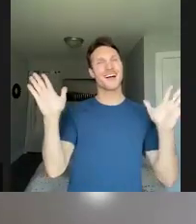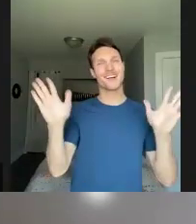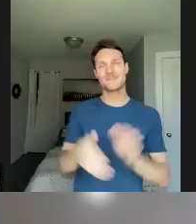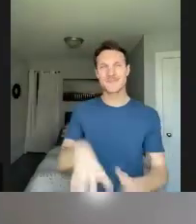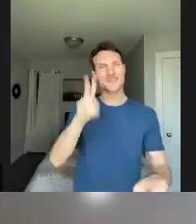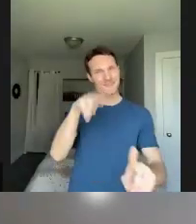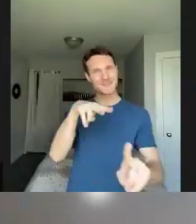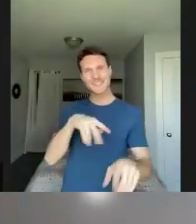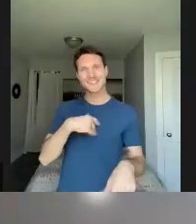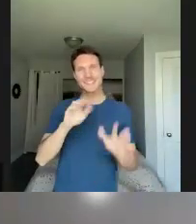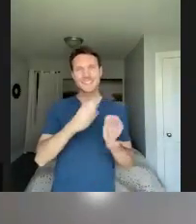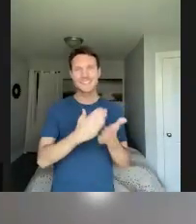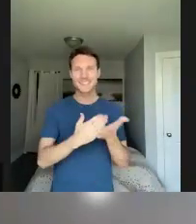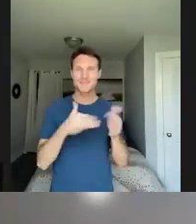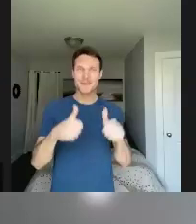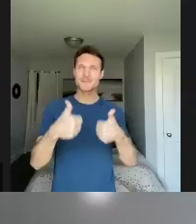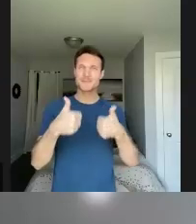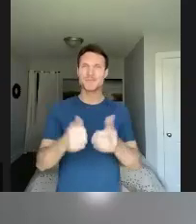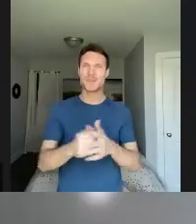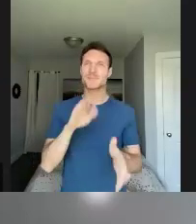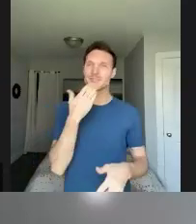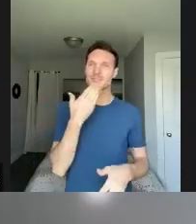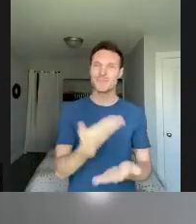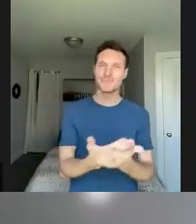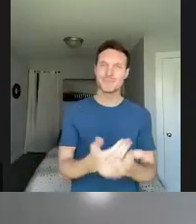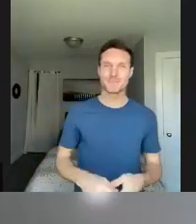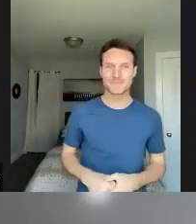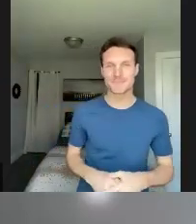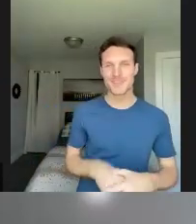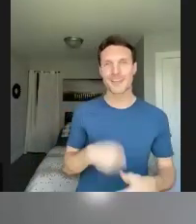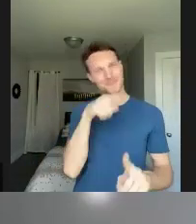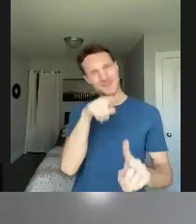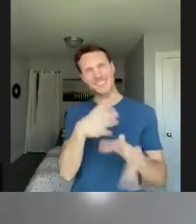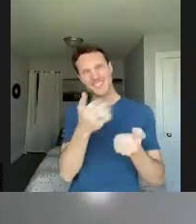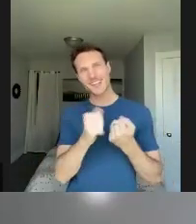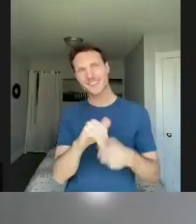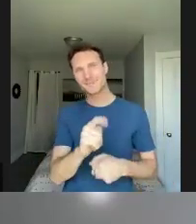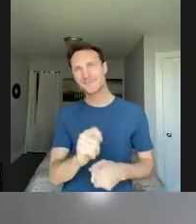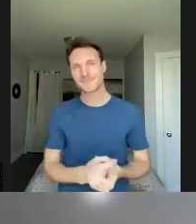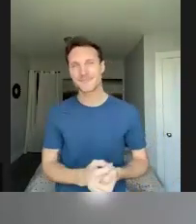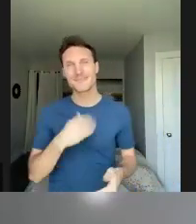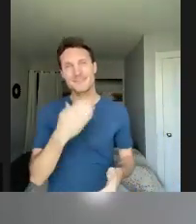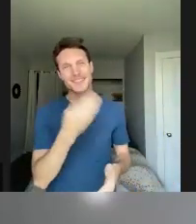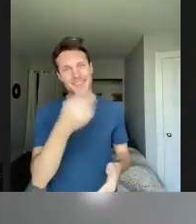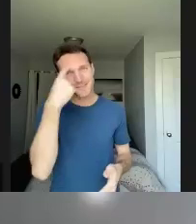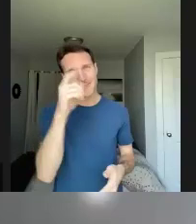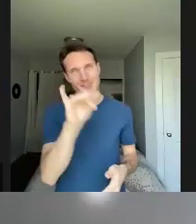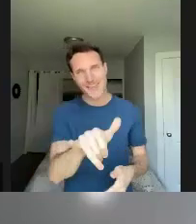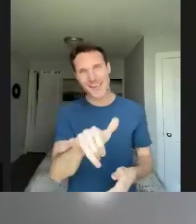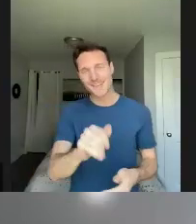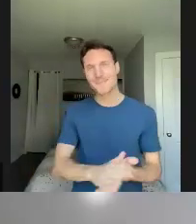Sai, can you, oh, there she got it. Okay. Right, thank you for that. Appreciate